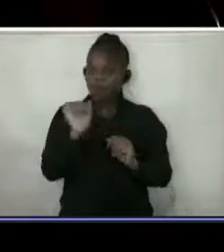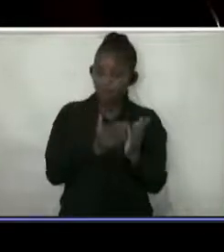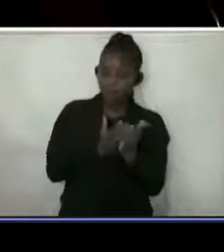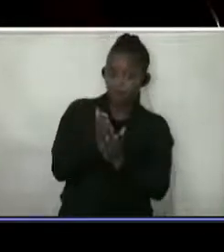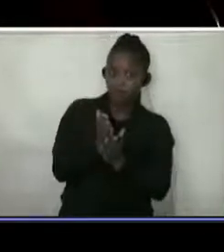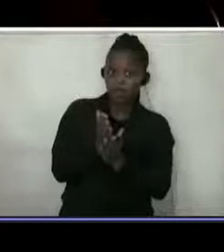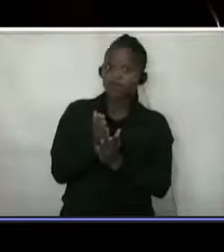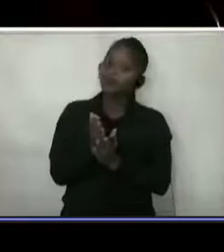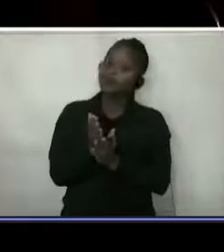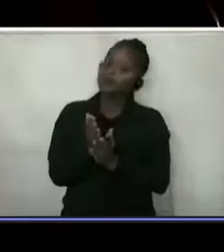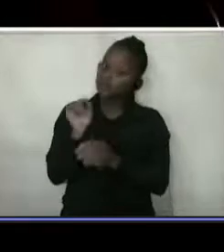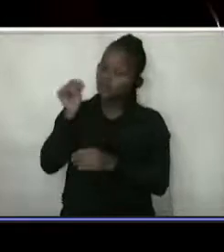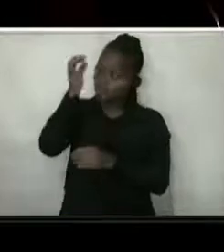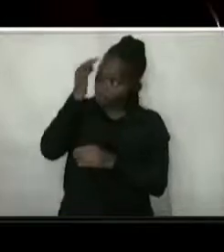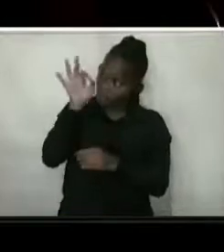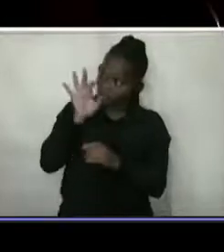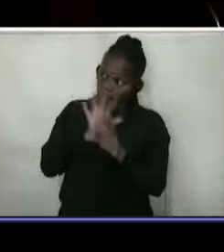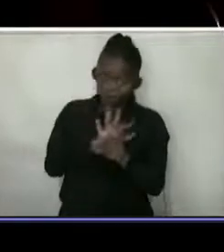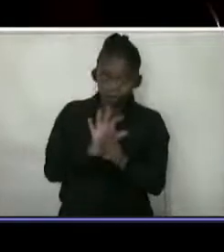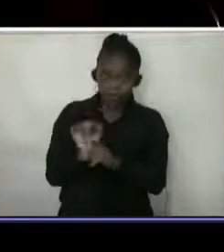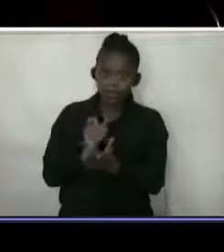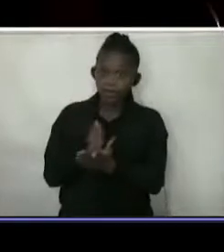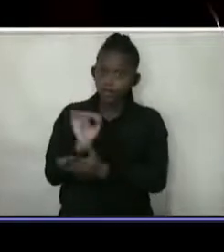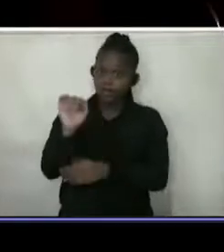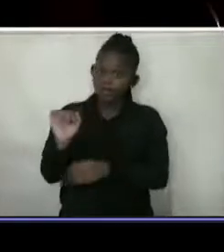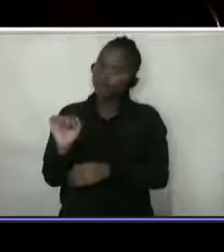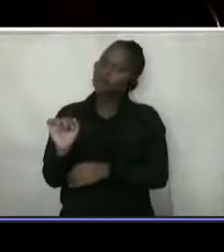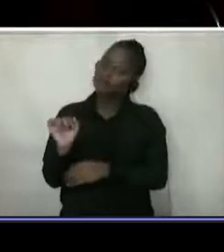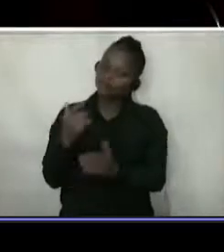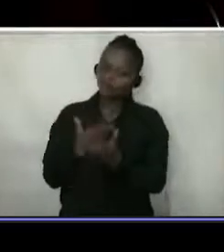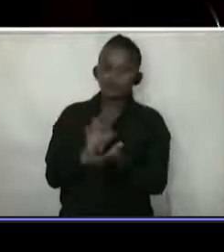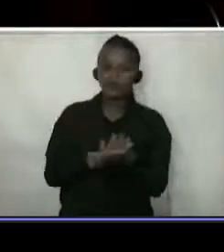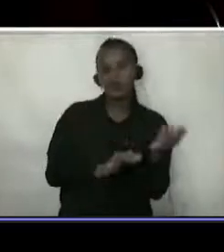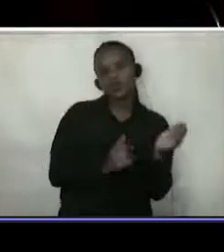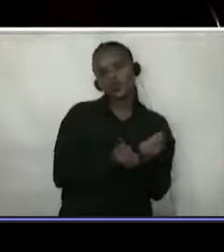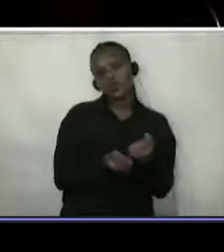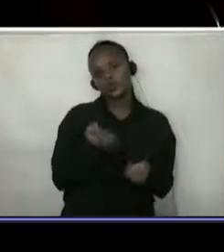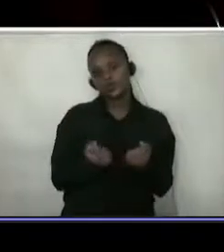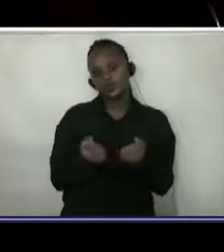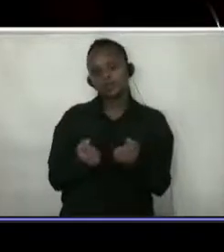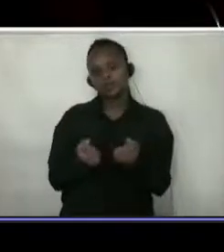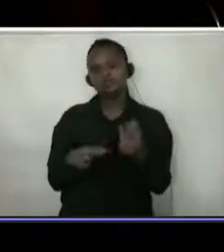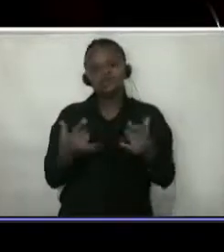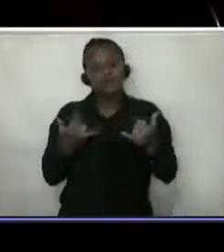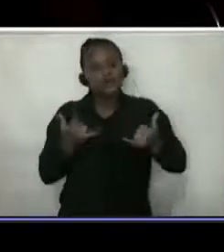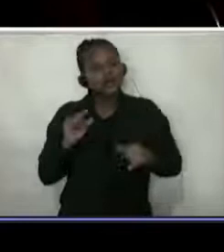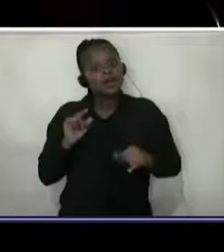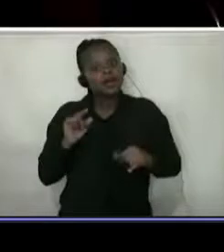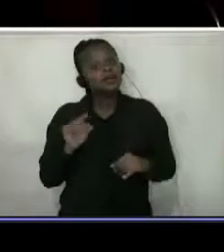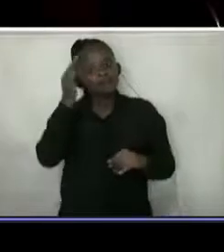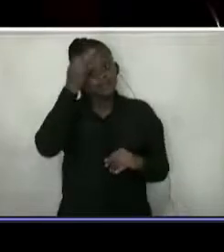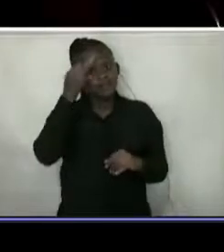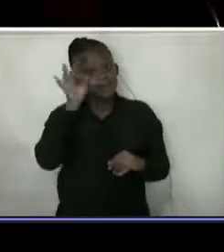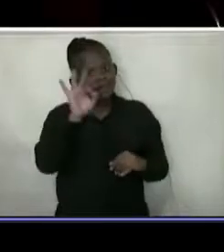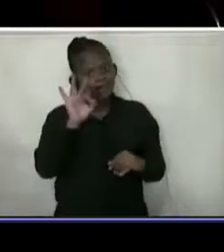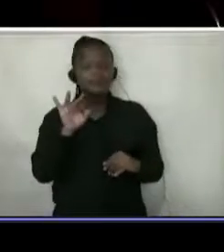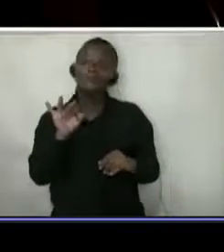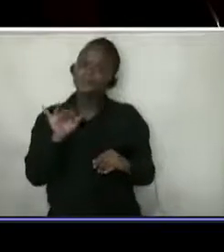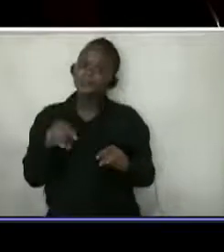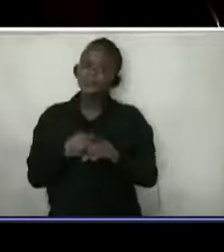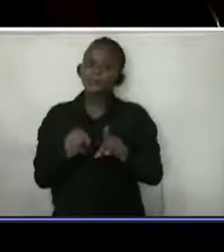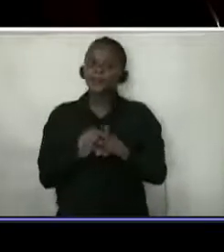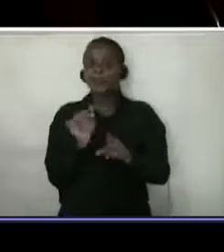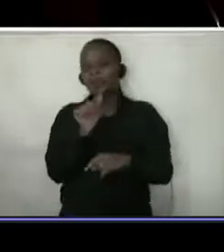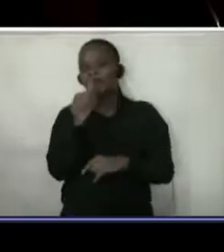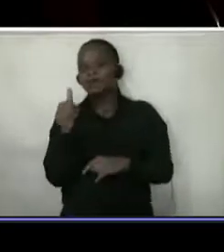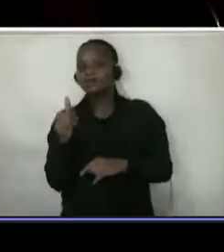two branches of government. And it's in the same in the local government. The often less than capable municipal governments we see all over our